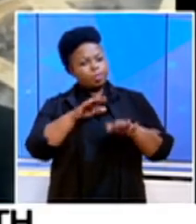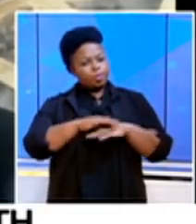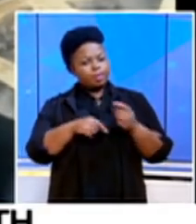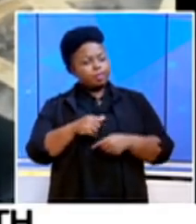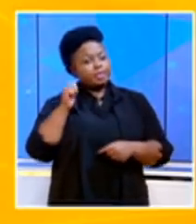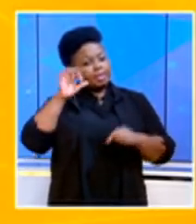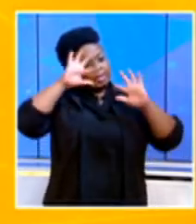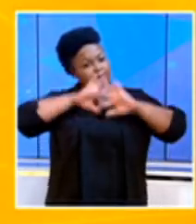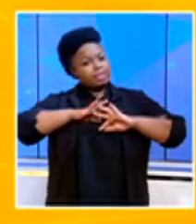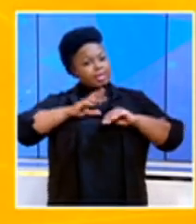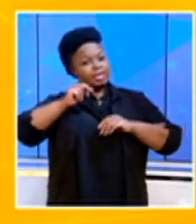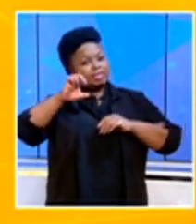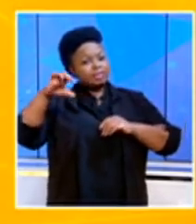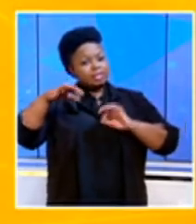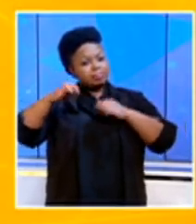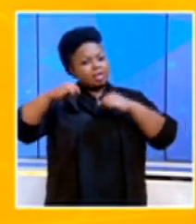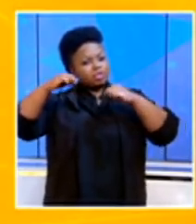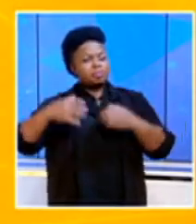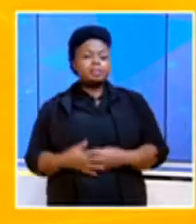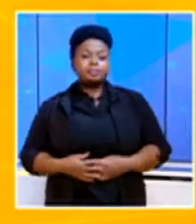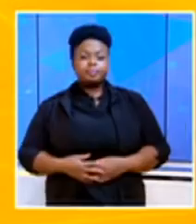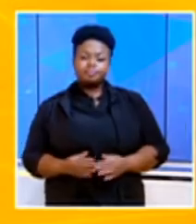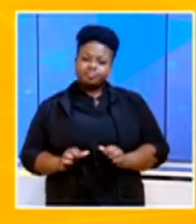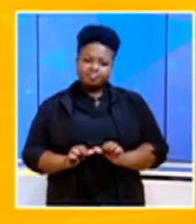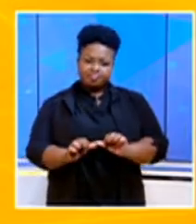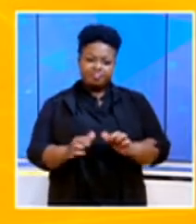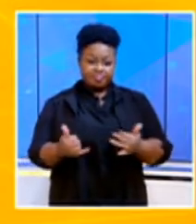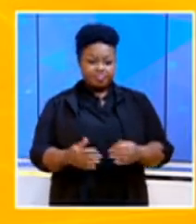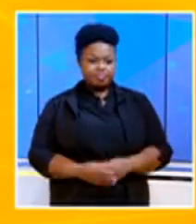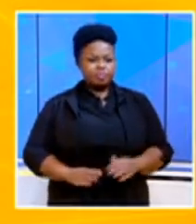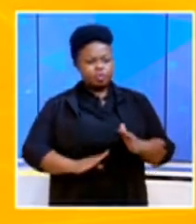conclusion of the National Executive Committee last night. Now, moving on with our headline news.